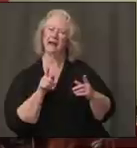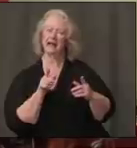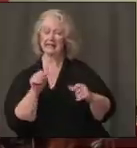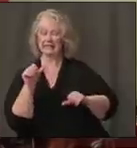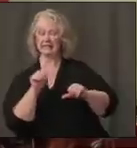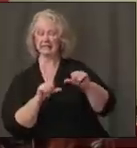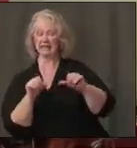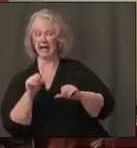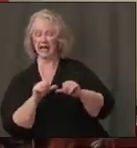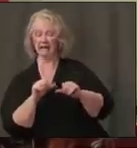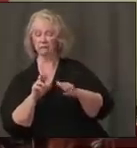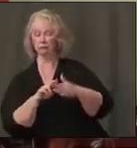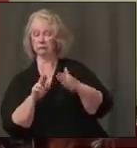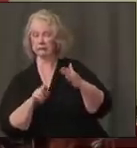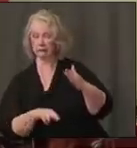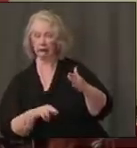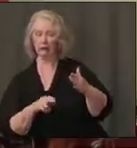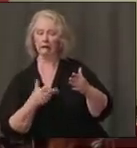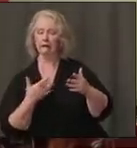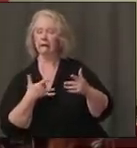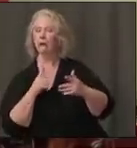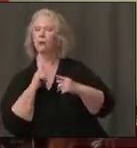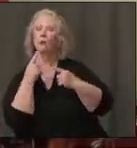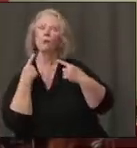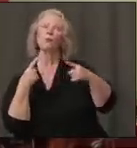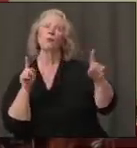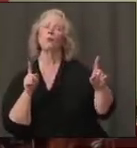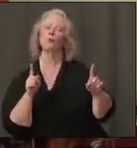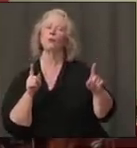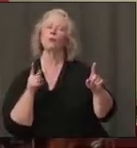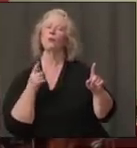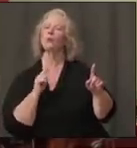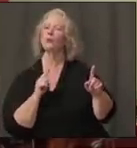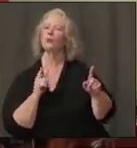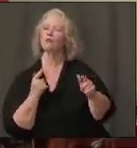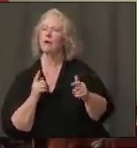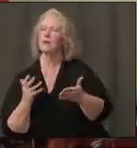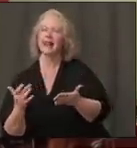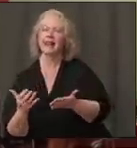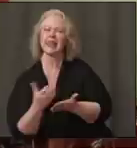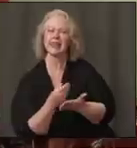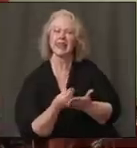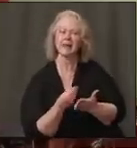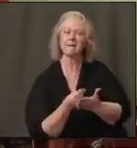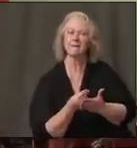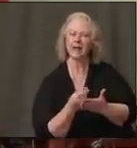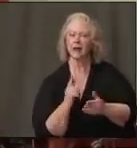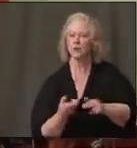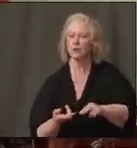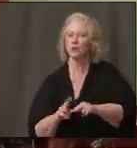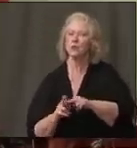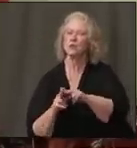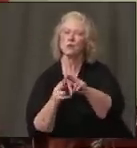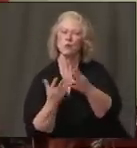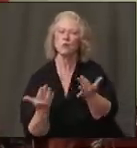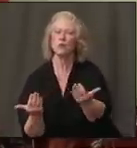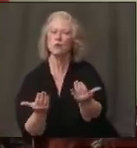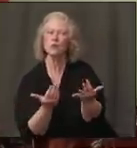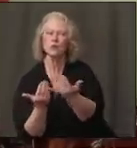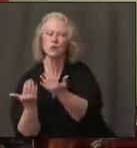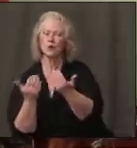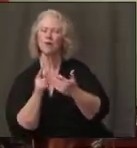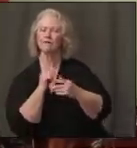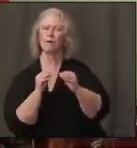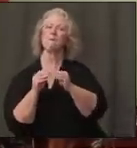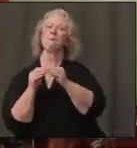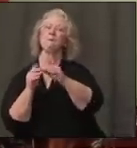mostly to raise money for the additional trials. We're going to need large trials of this to